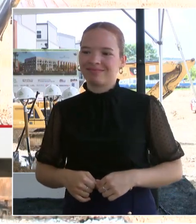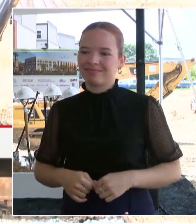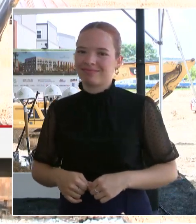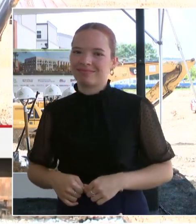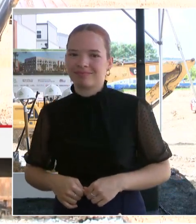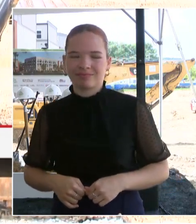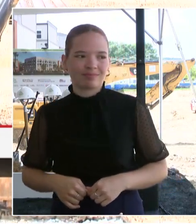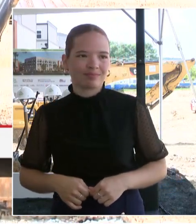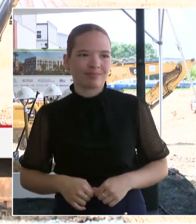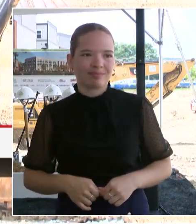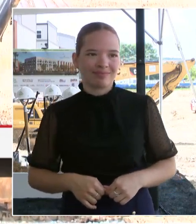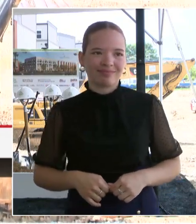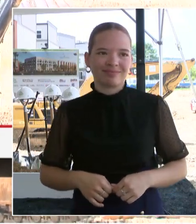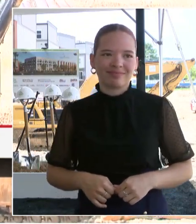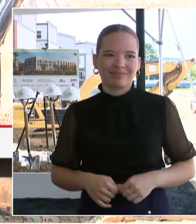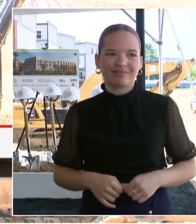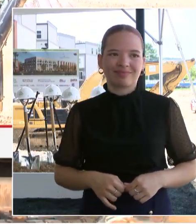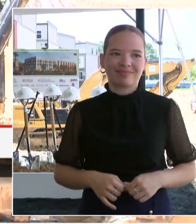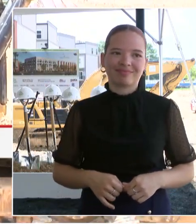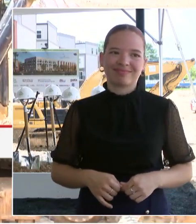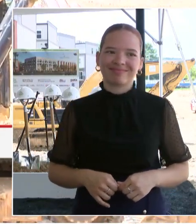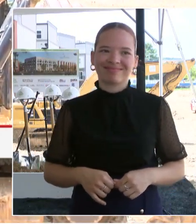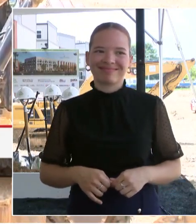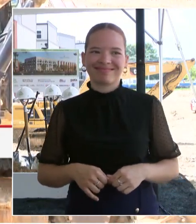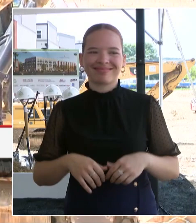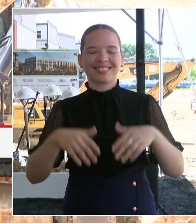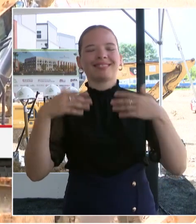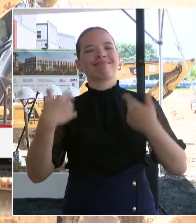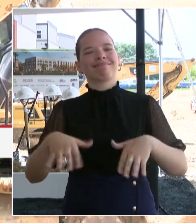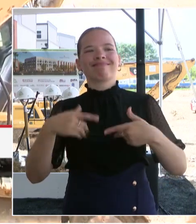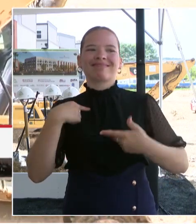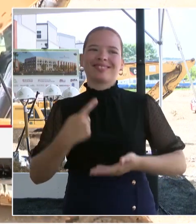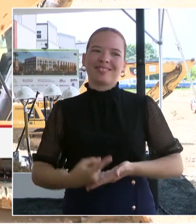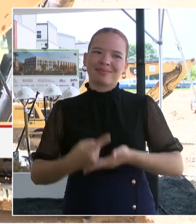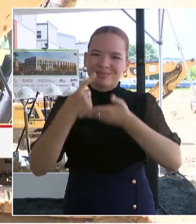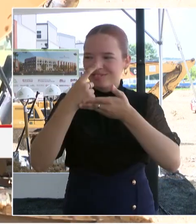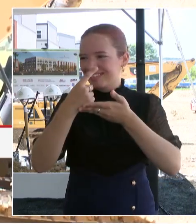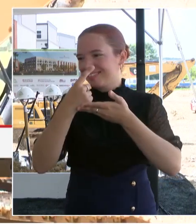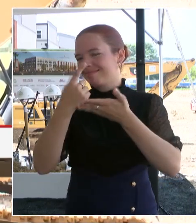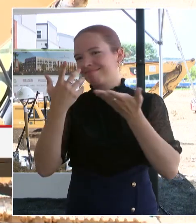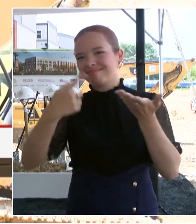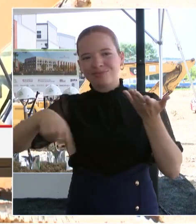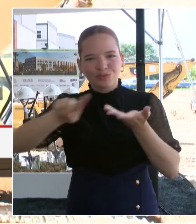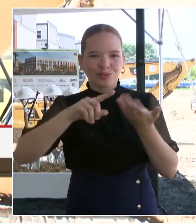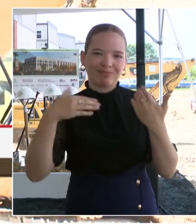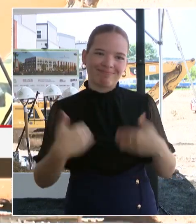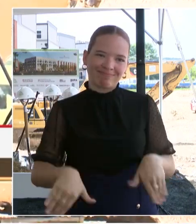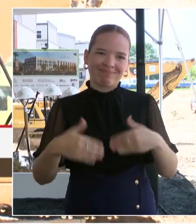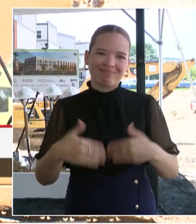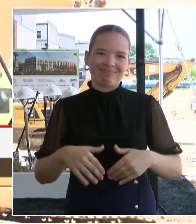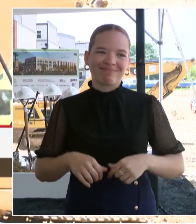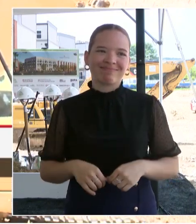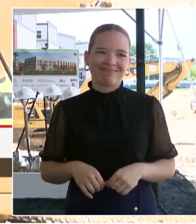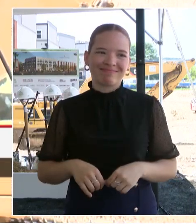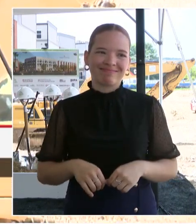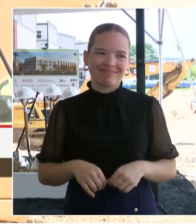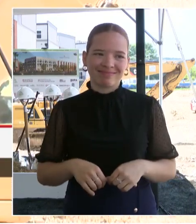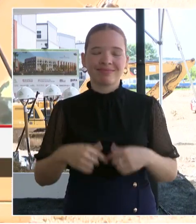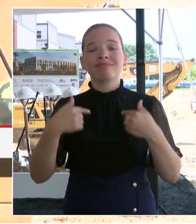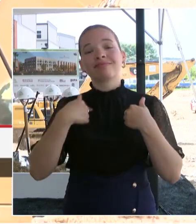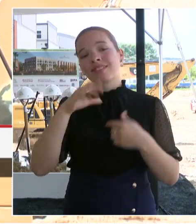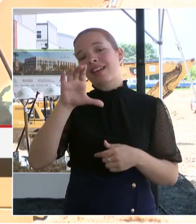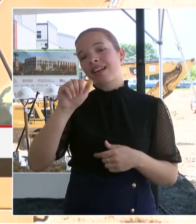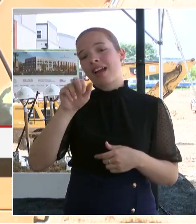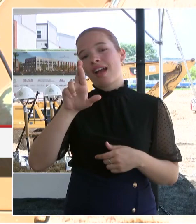Okay, and I get the privilege of closing us out today, but my name is Carmen Romero. I'm the president and CEO of a nonprofit